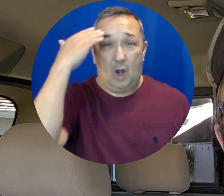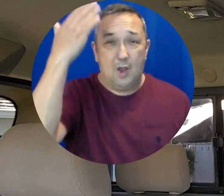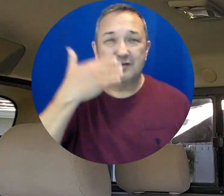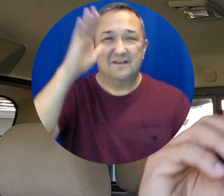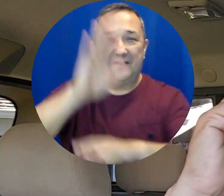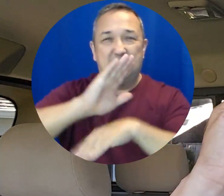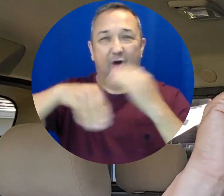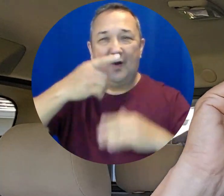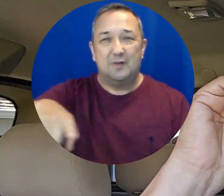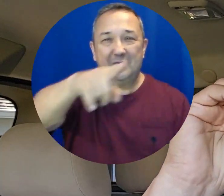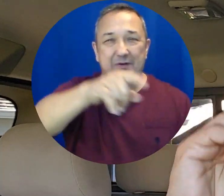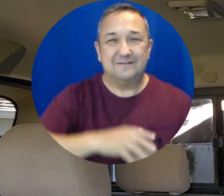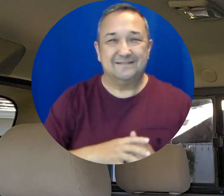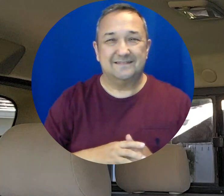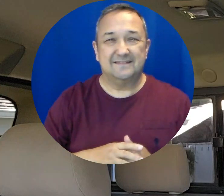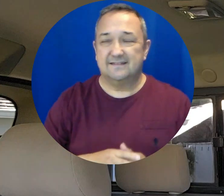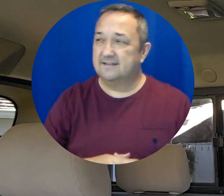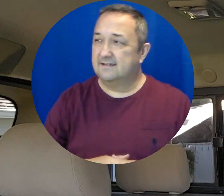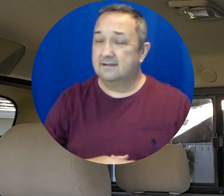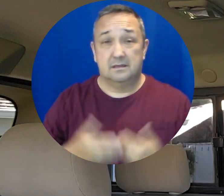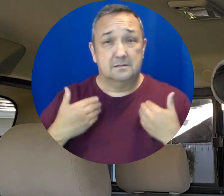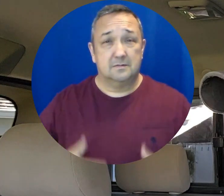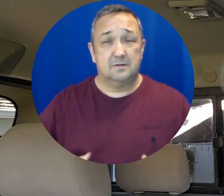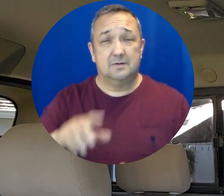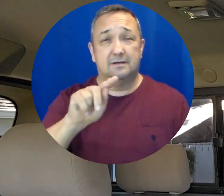Hoy! Magandang hapon po sa inyong lahat.